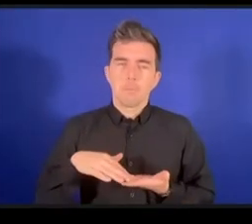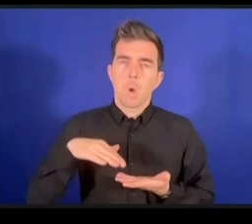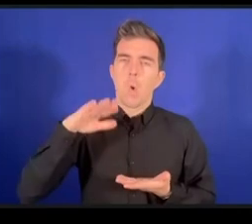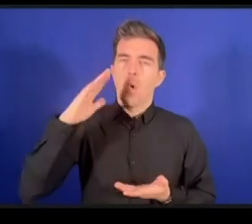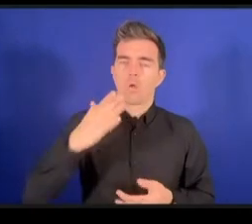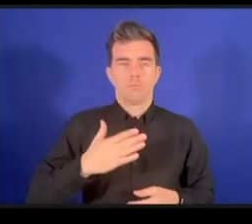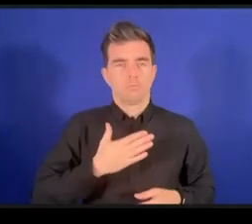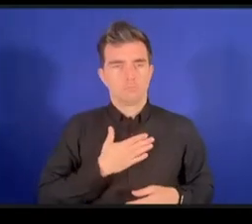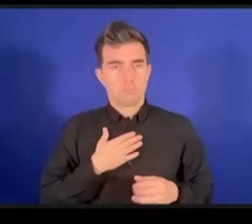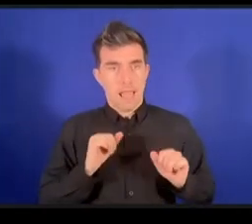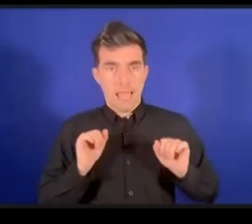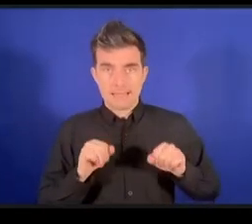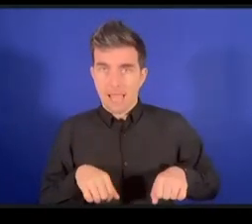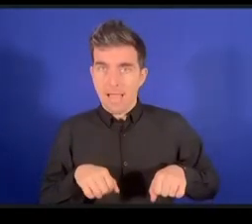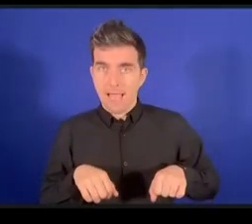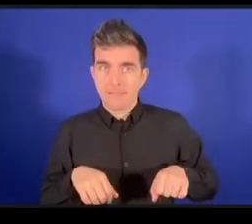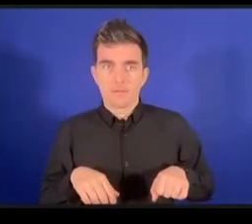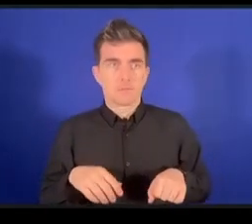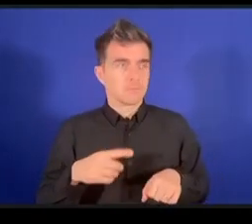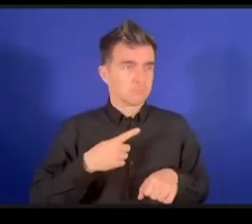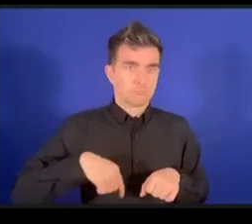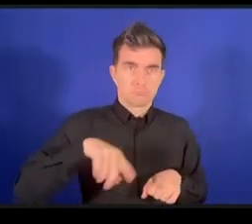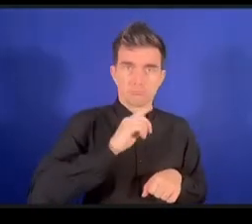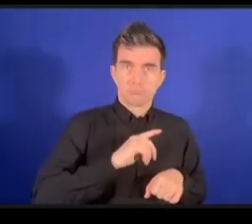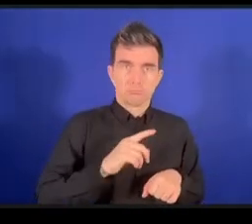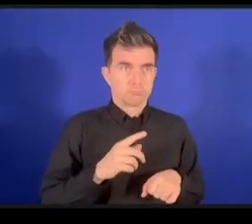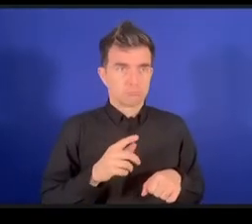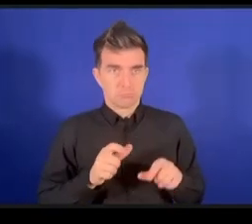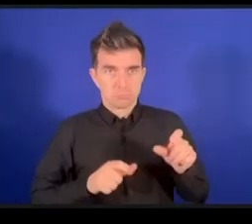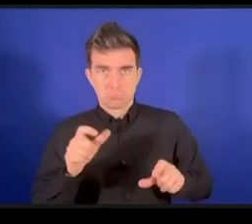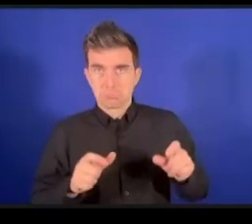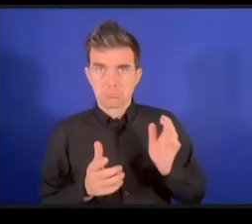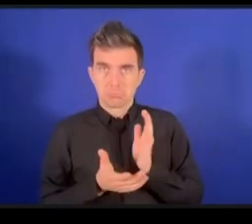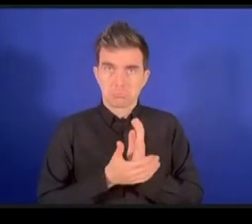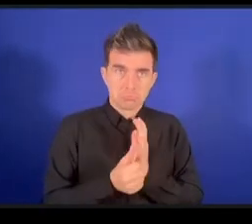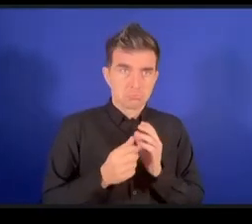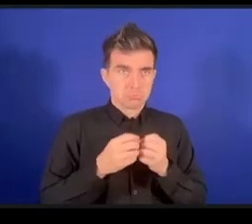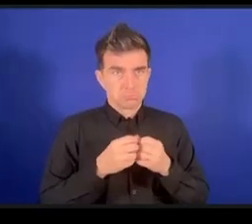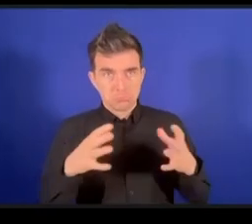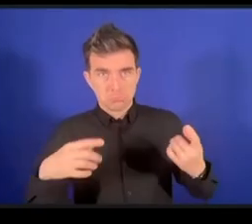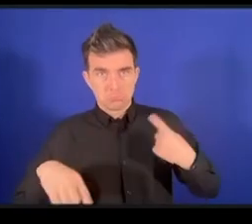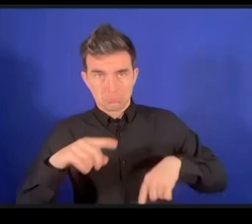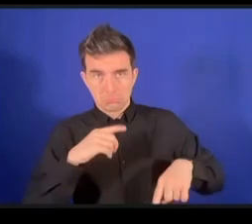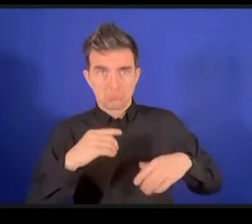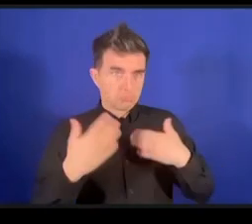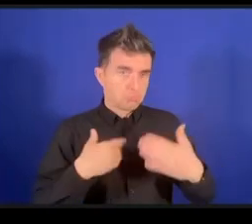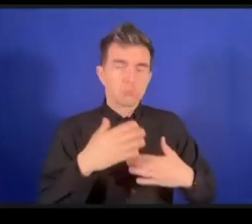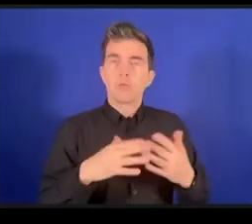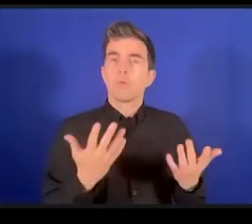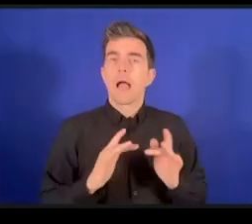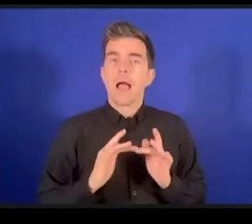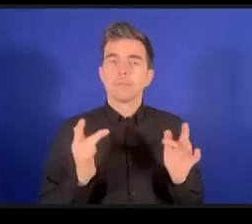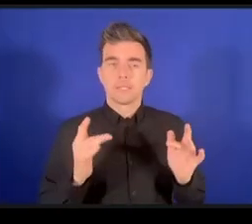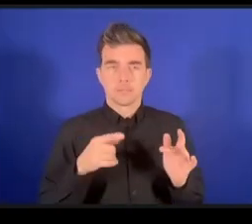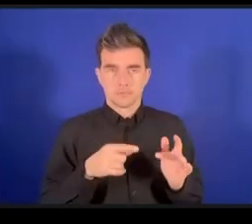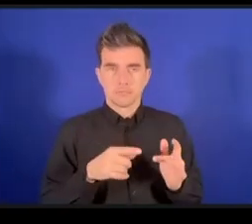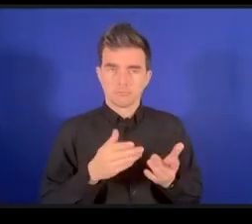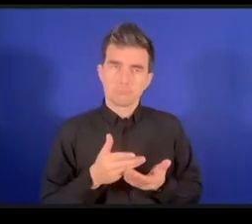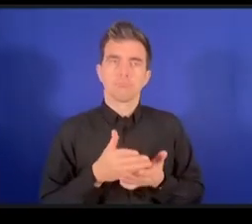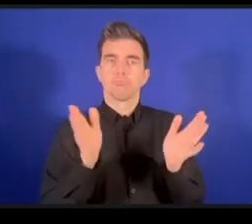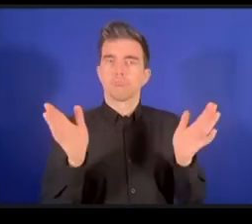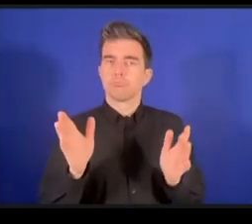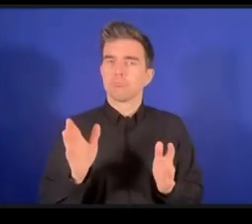to all of the applications on the internet. My impression is that creating standards doesn't necessarily